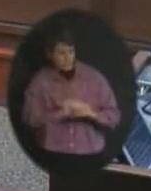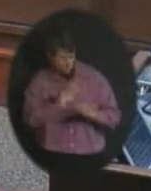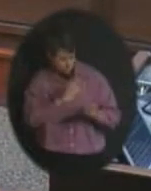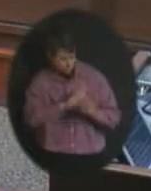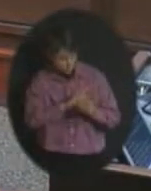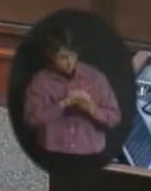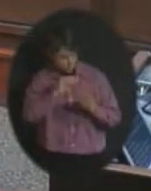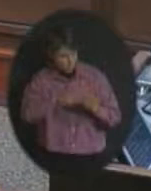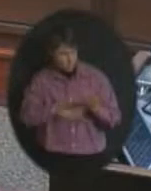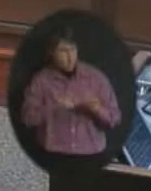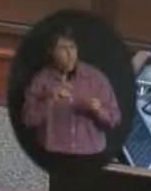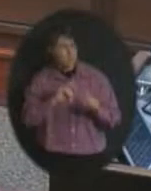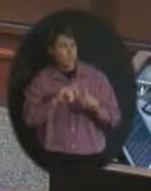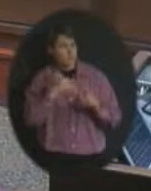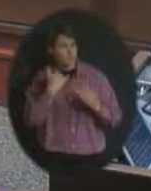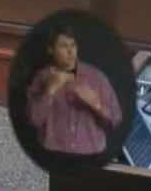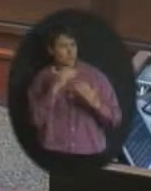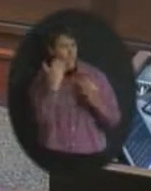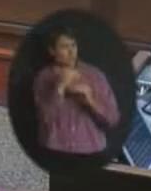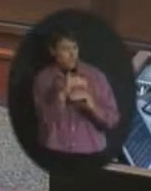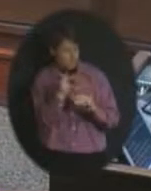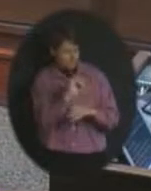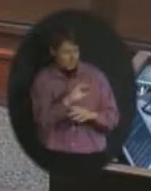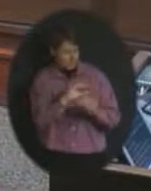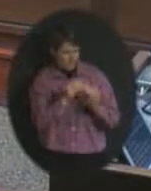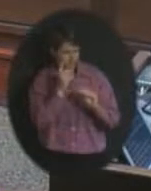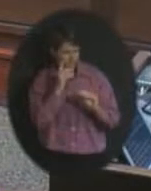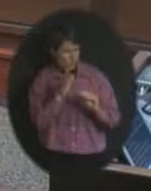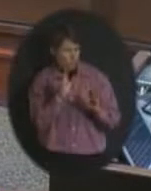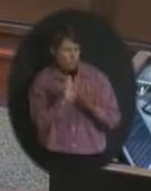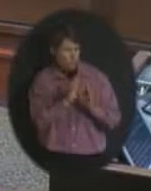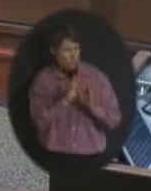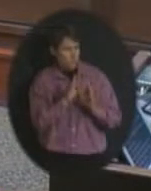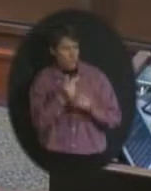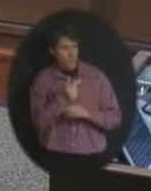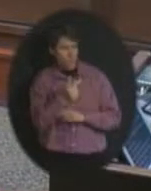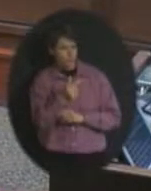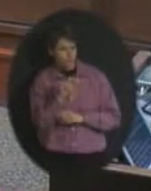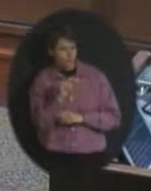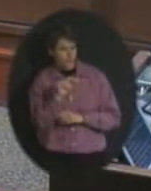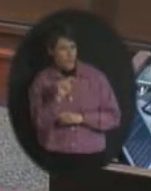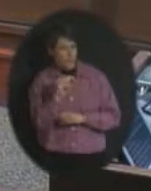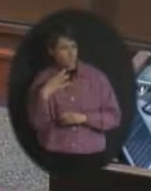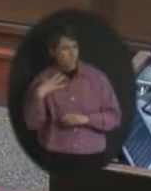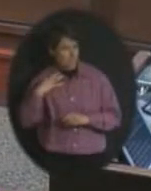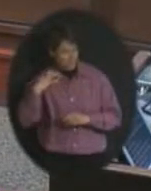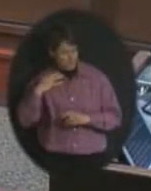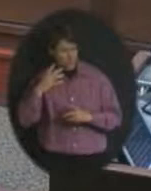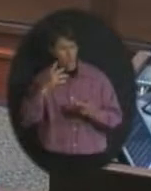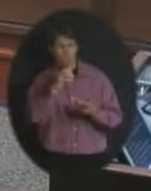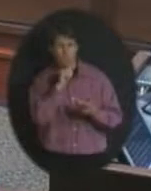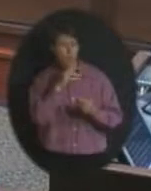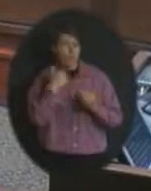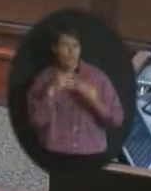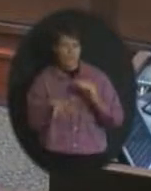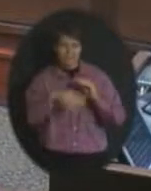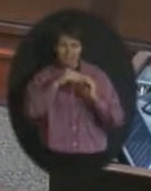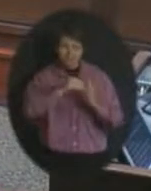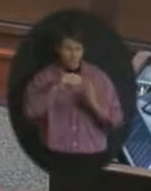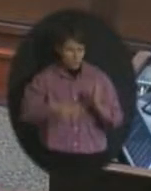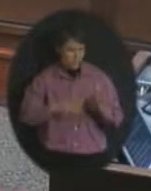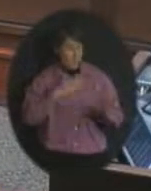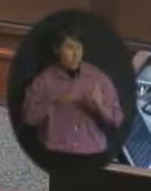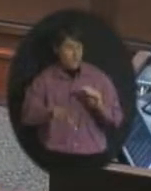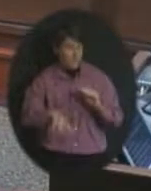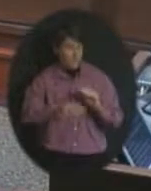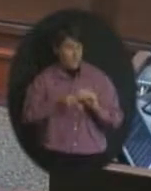but we are still capped the same number for our grant application. So it won't be any additional students. It may be